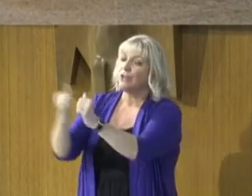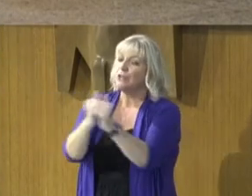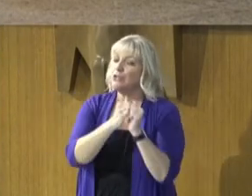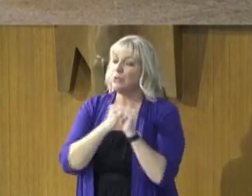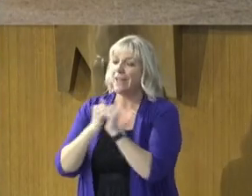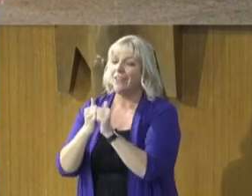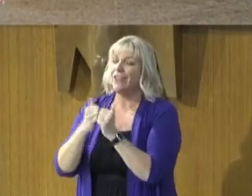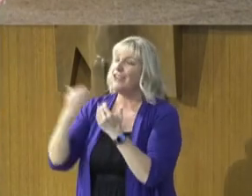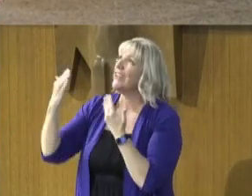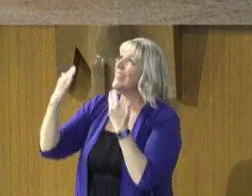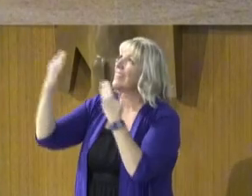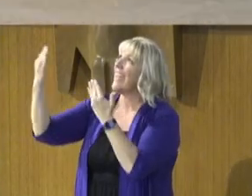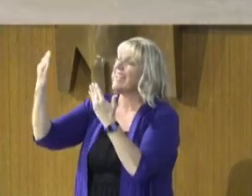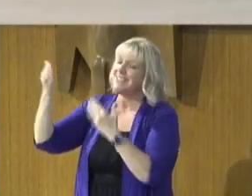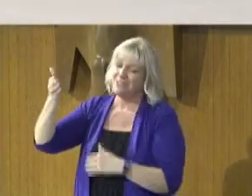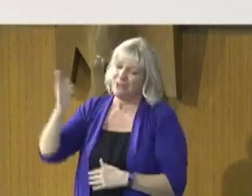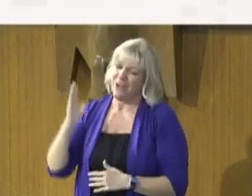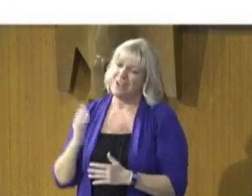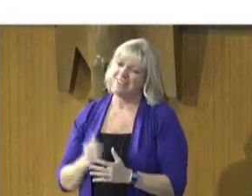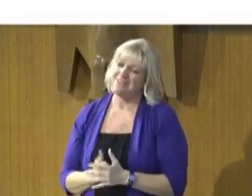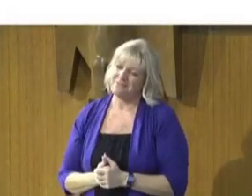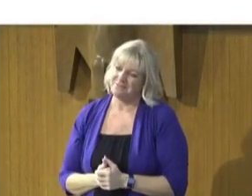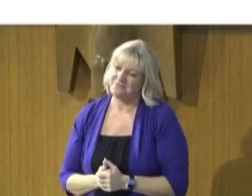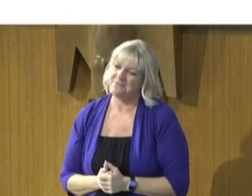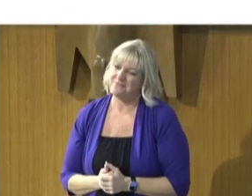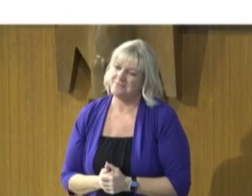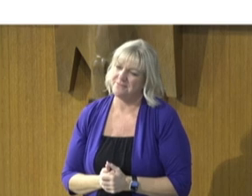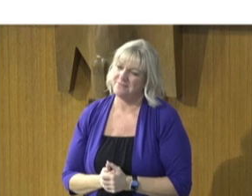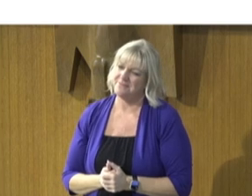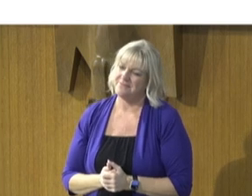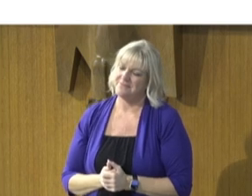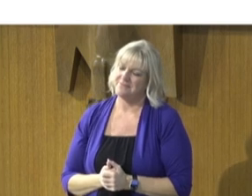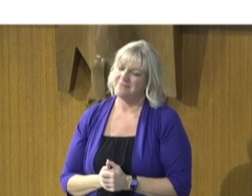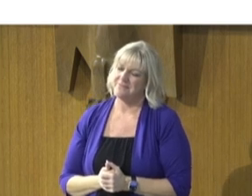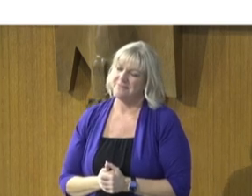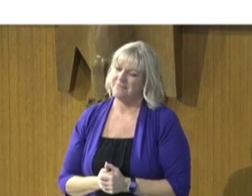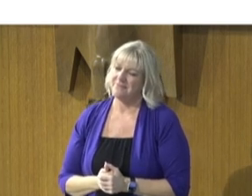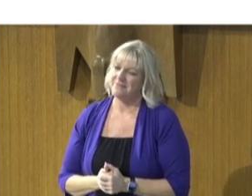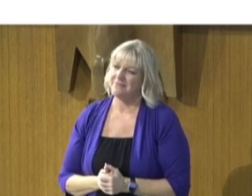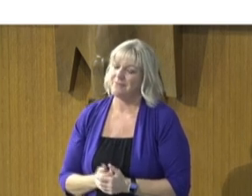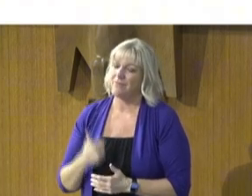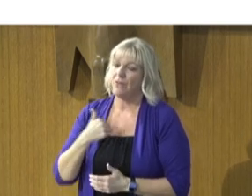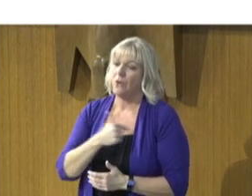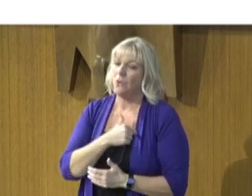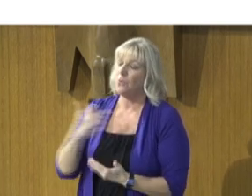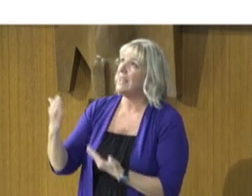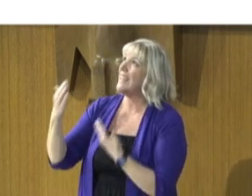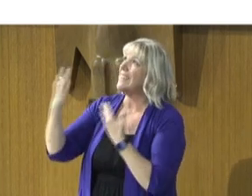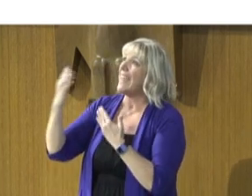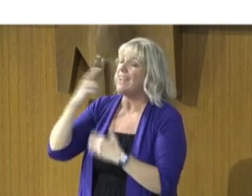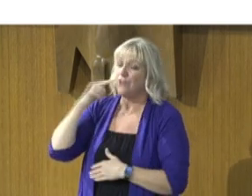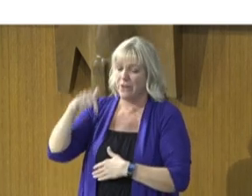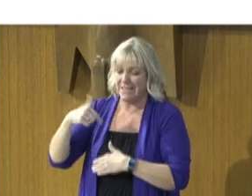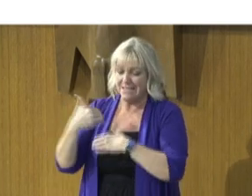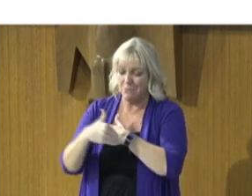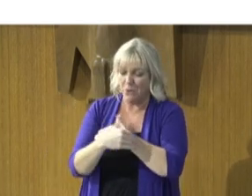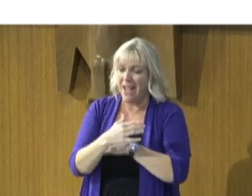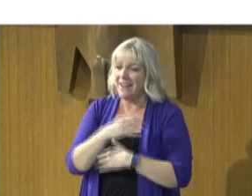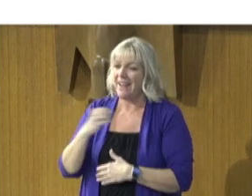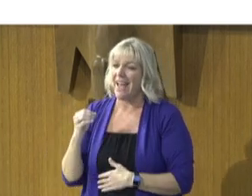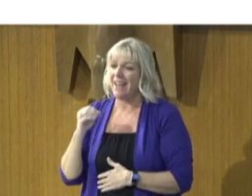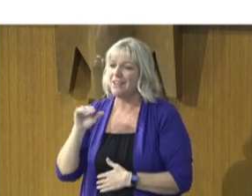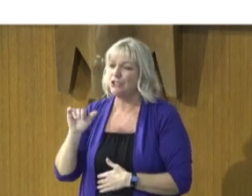us give thanks to God. It is right to give God thanks and praise. We give thanks for this bread and fruit of the vine,